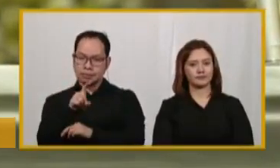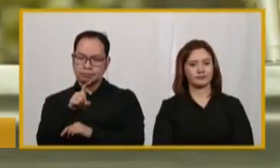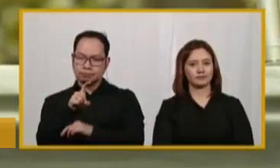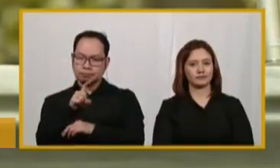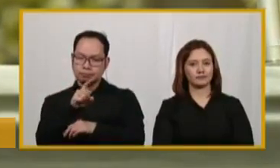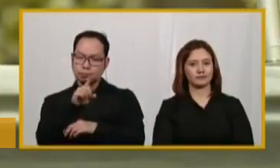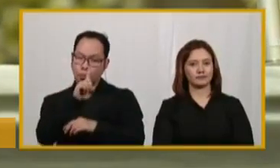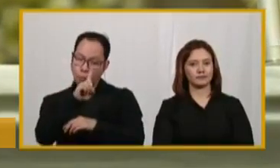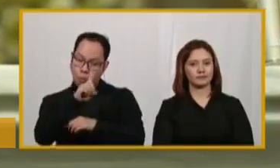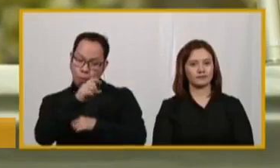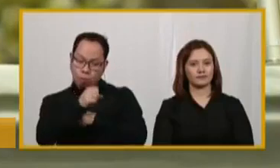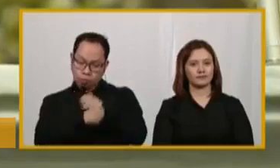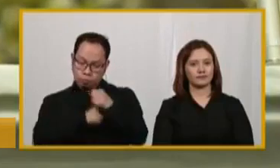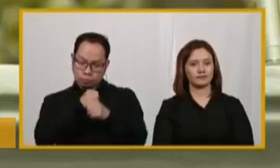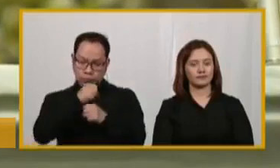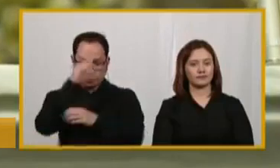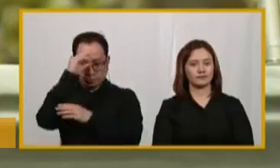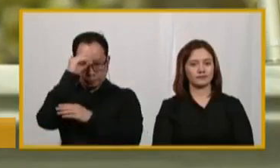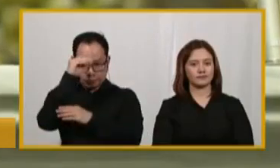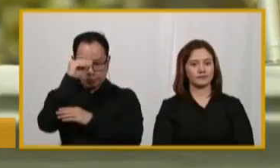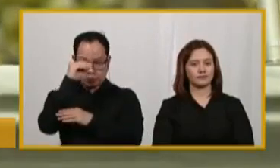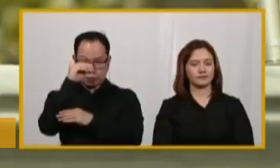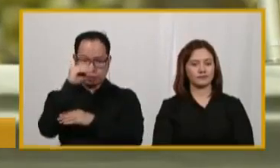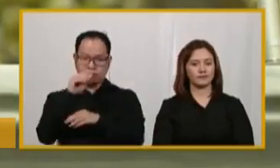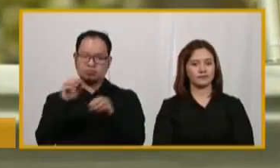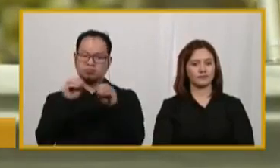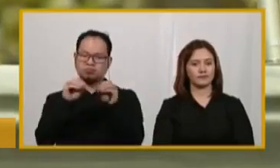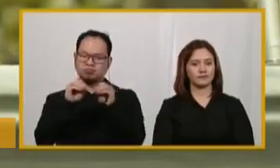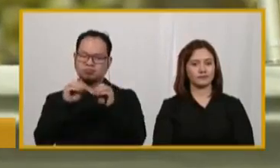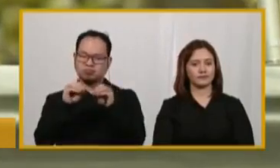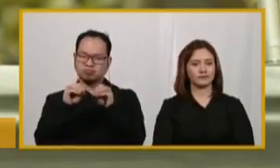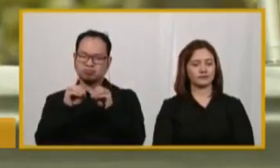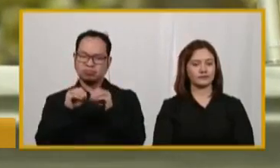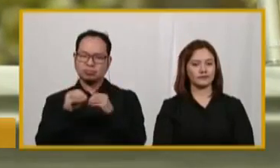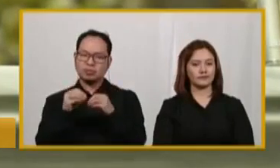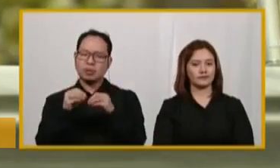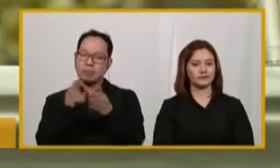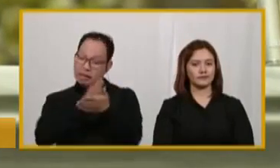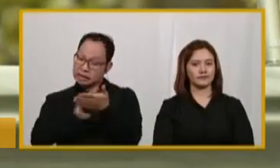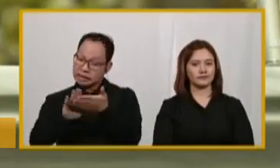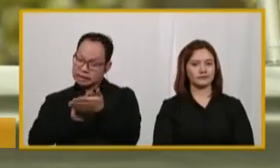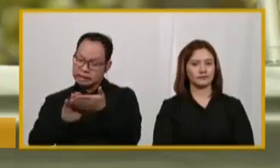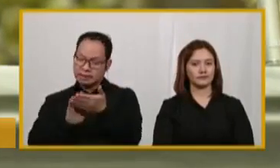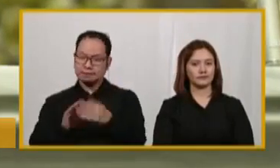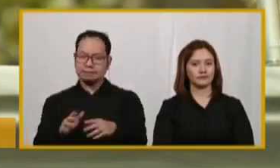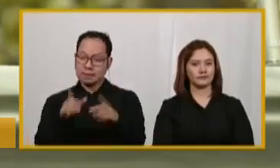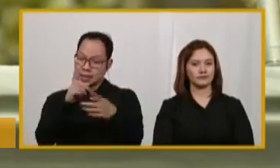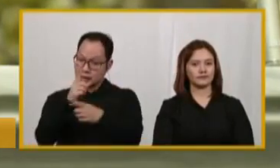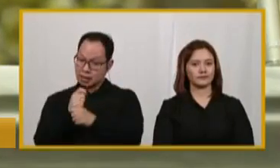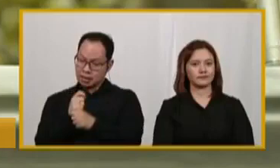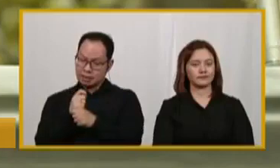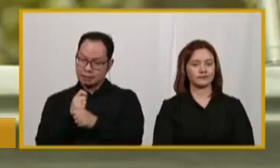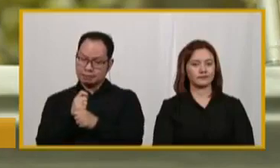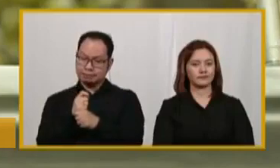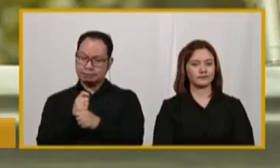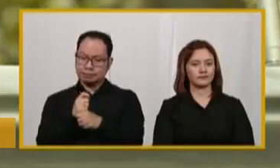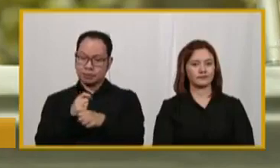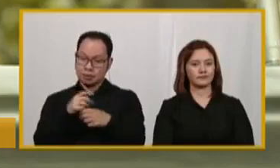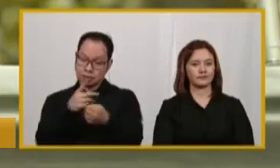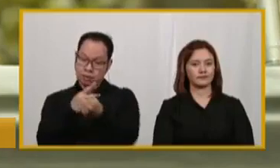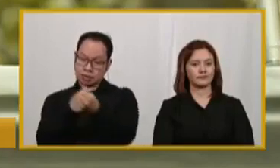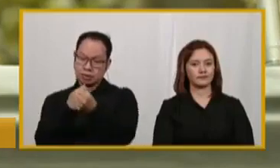old male and without blemish. You may take it from either the